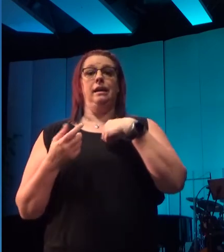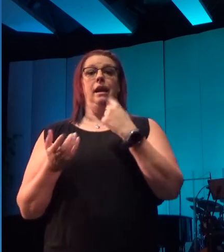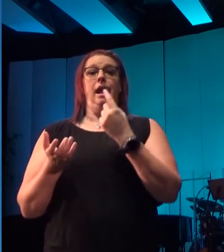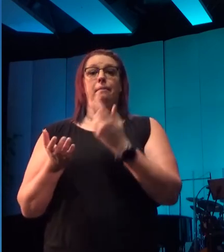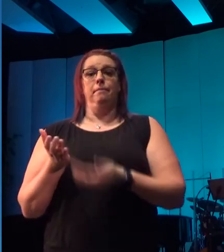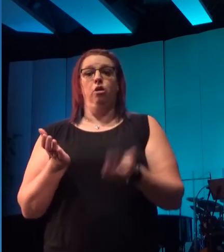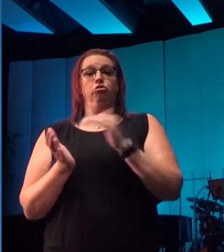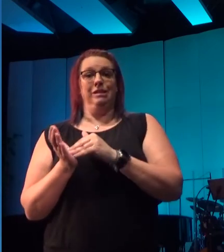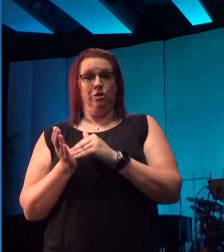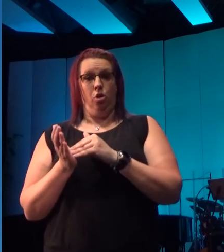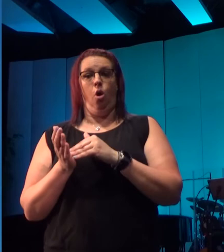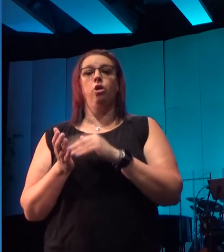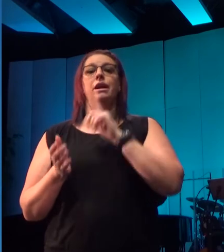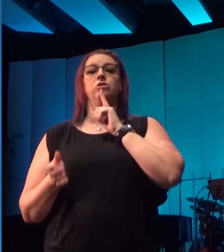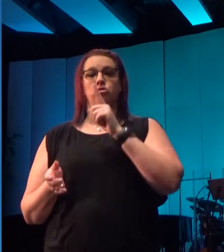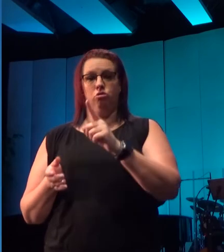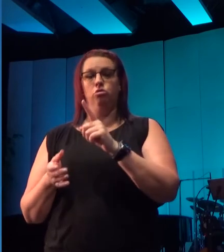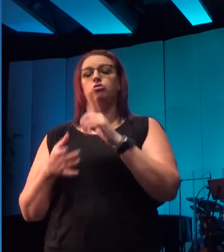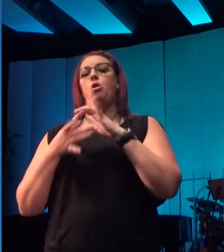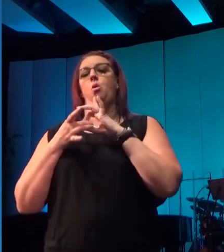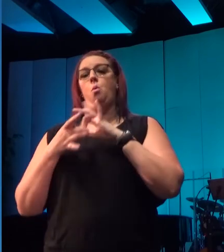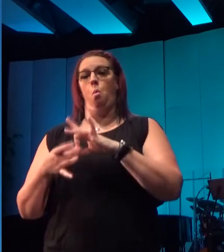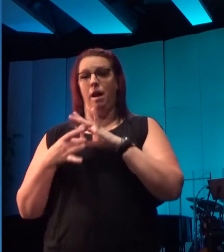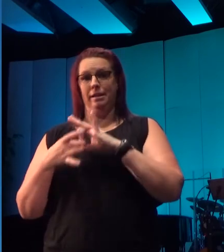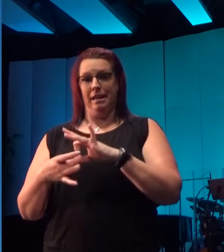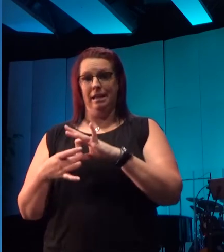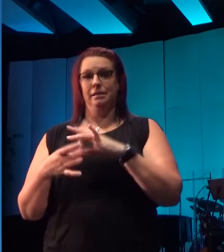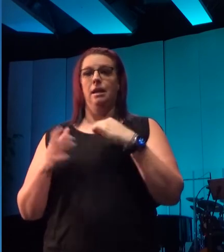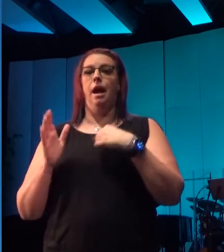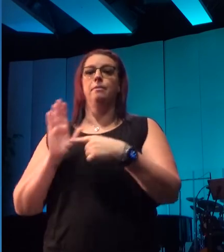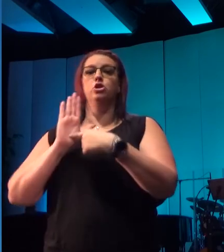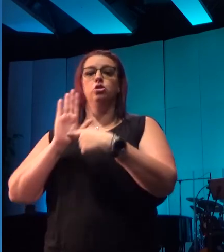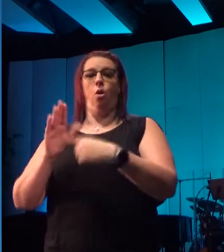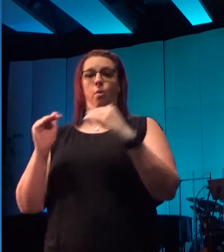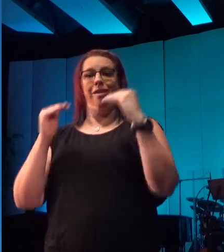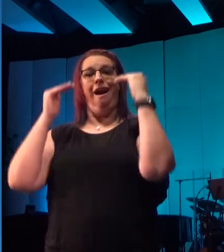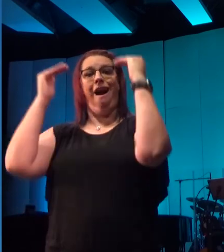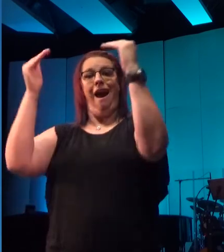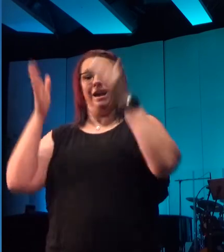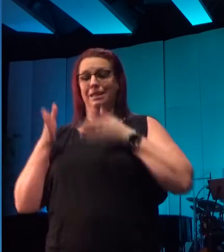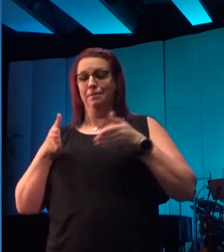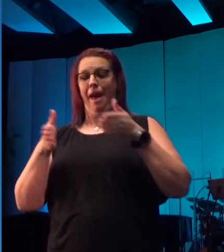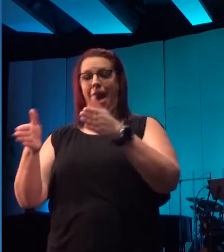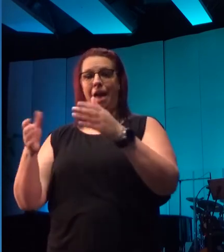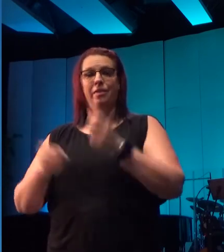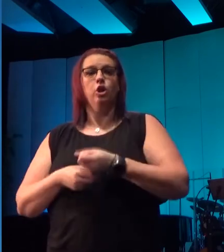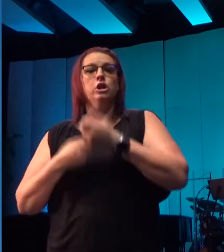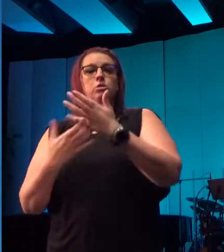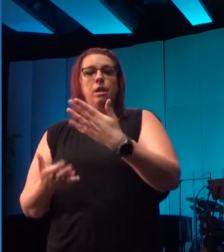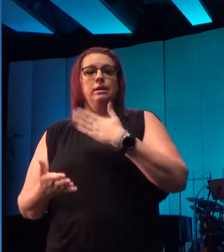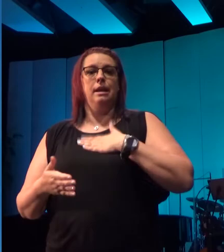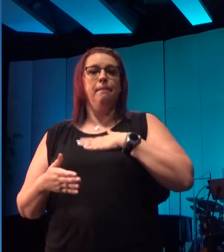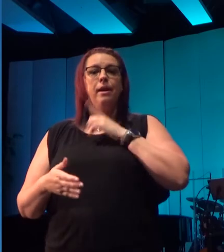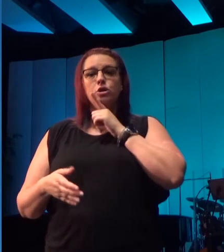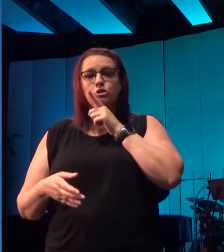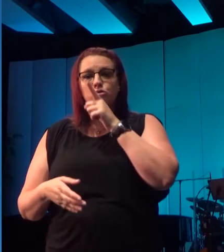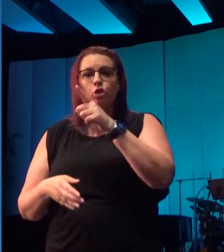true oneness. I am shown the highest paths for expressing my true nature.